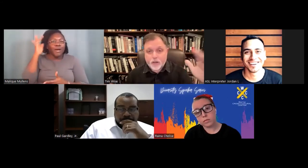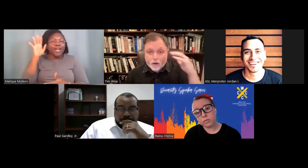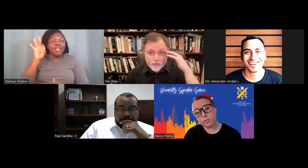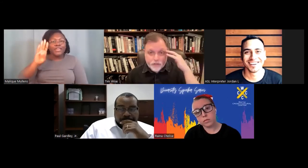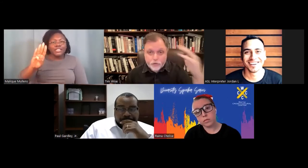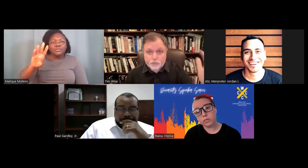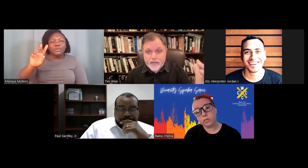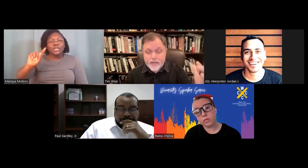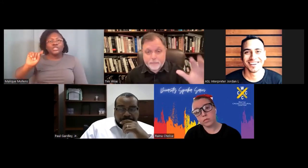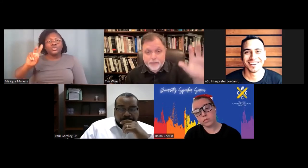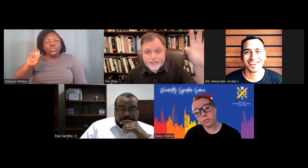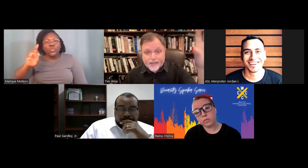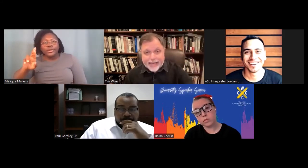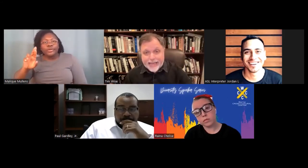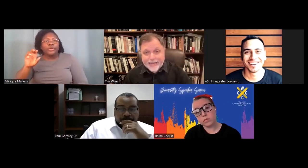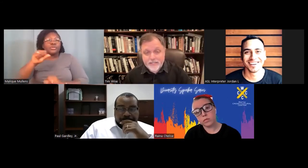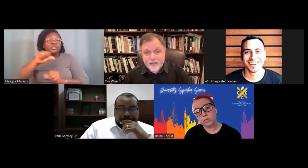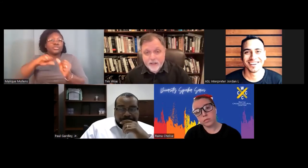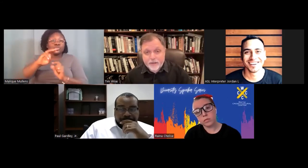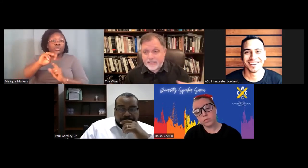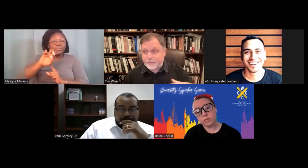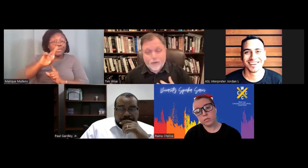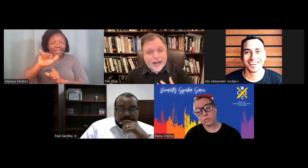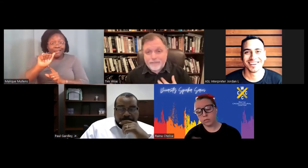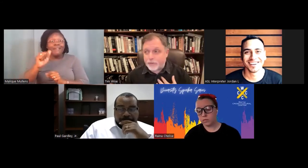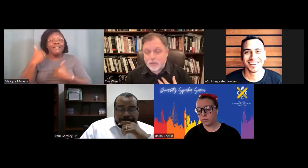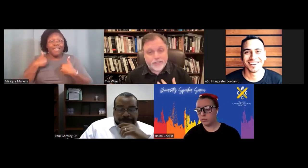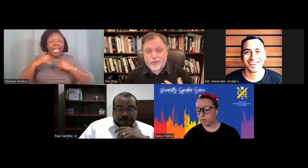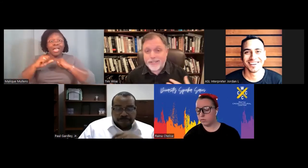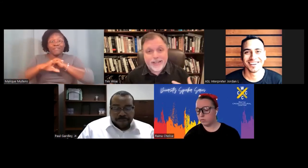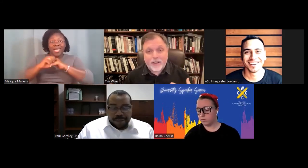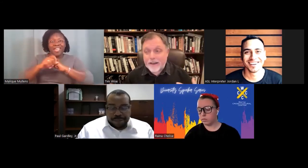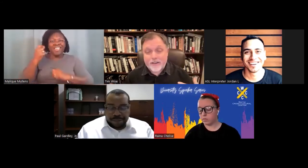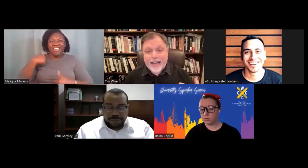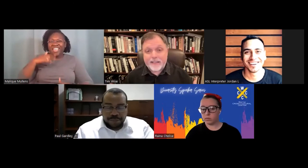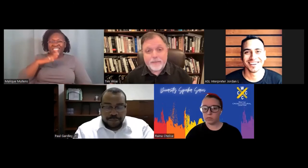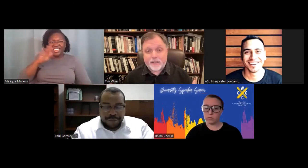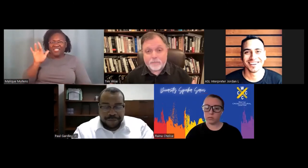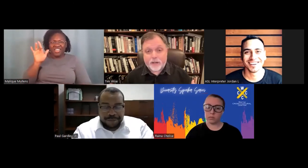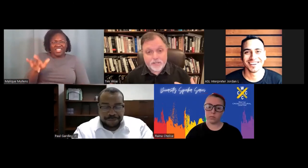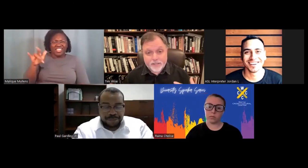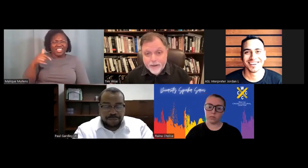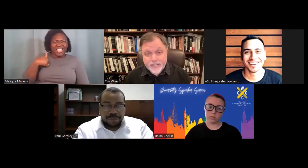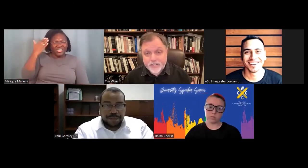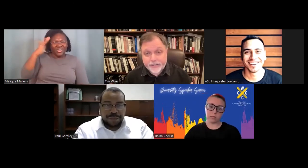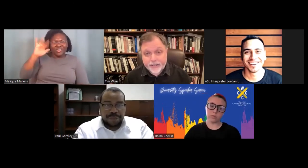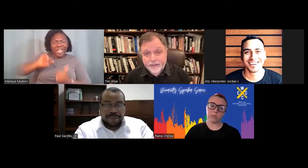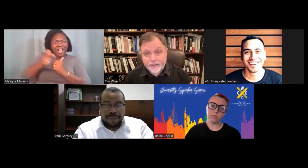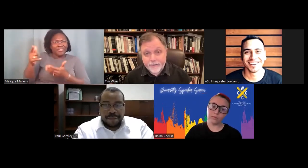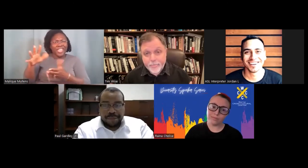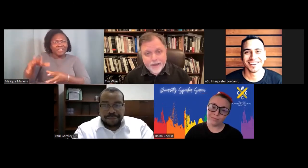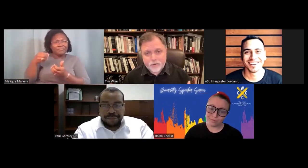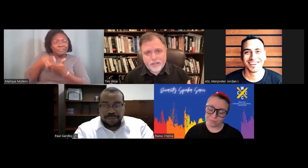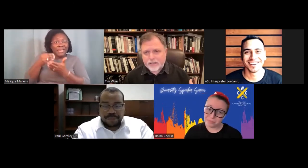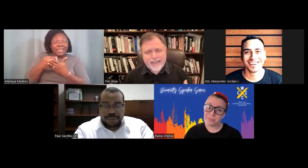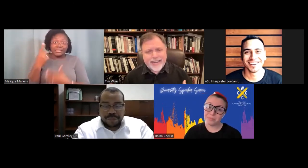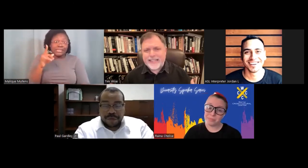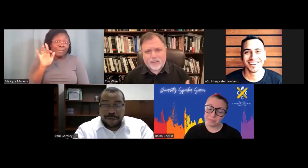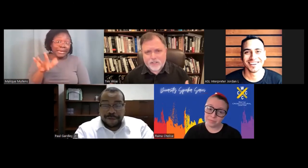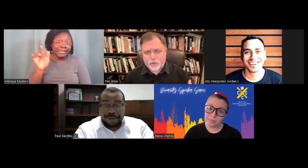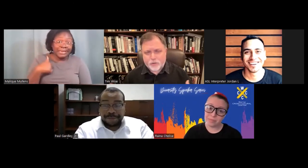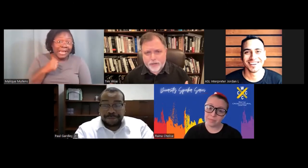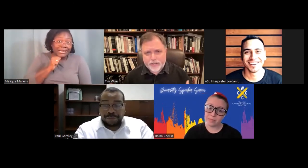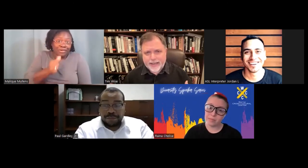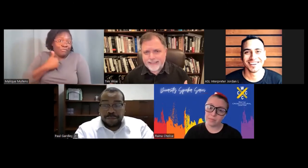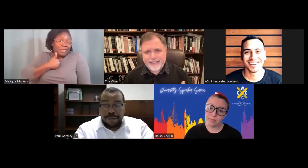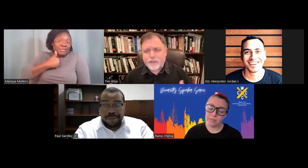and all these social media companies have ads, because even though I've never clicked on a single, I don't know how they make their money, but somebody's clicking it. I don't click on anything